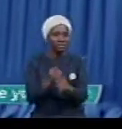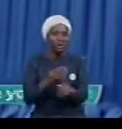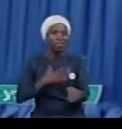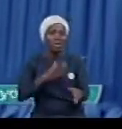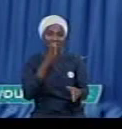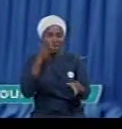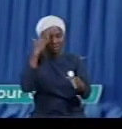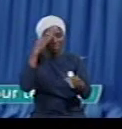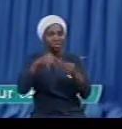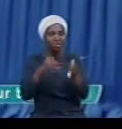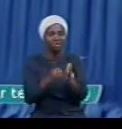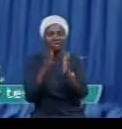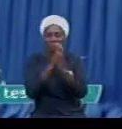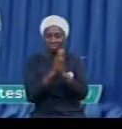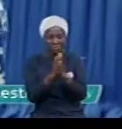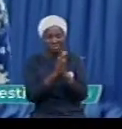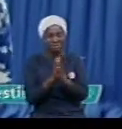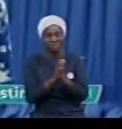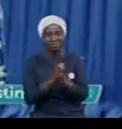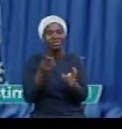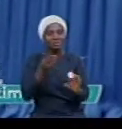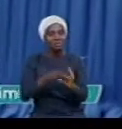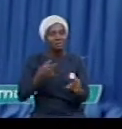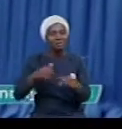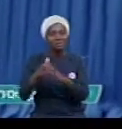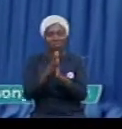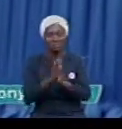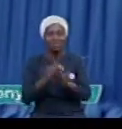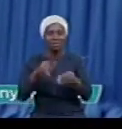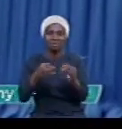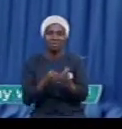praying with me. Most times, she asks about it. But